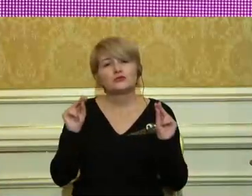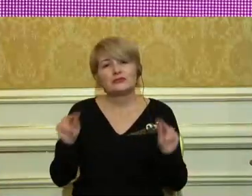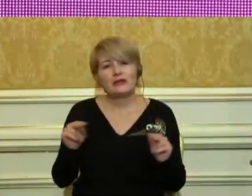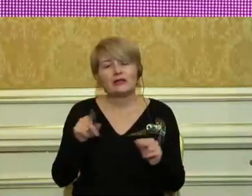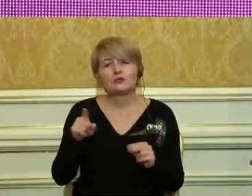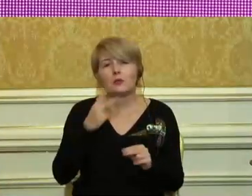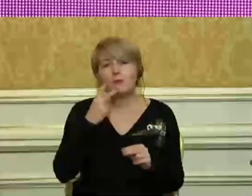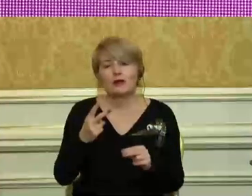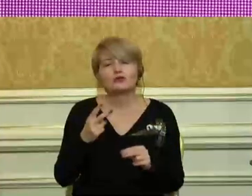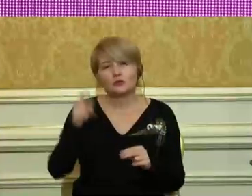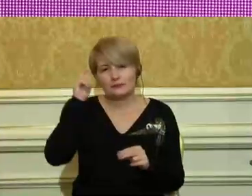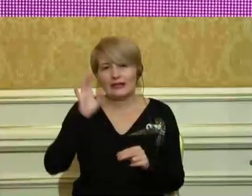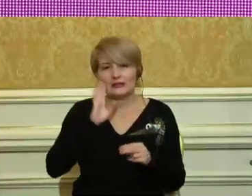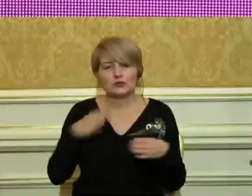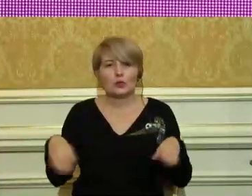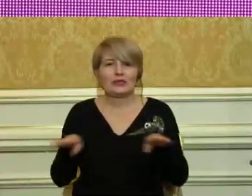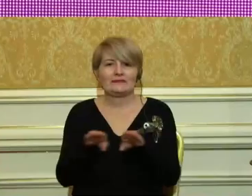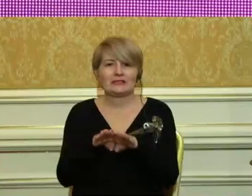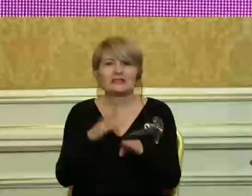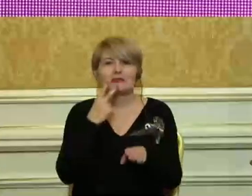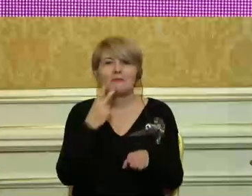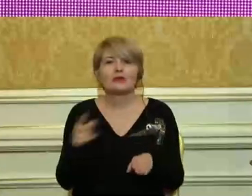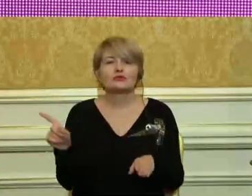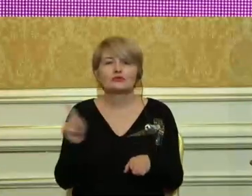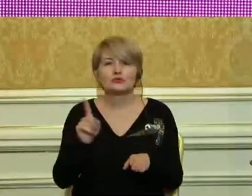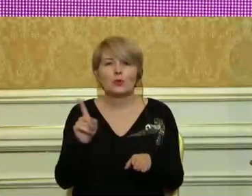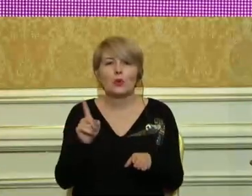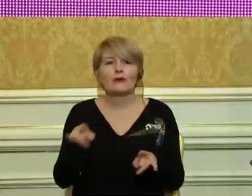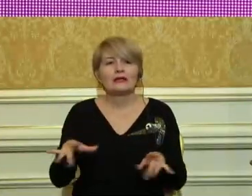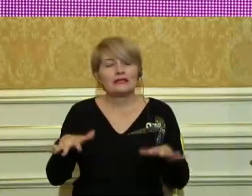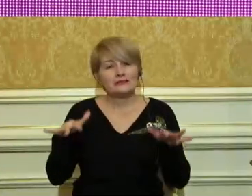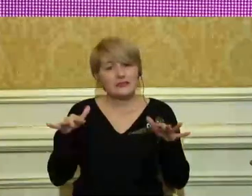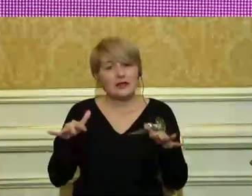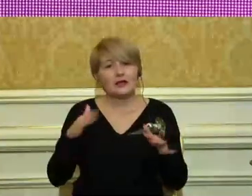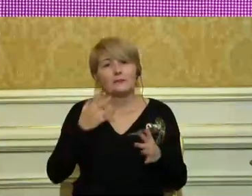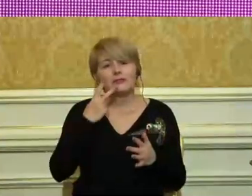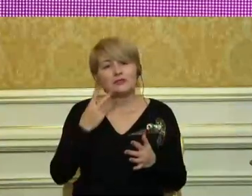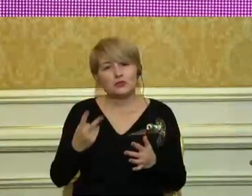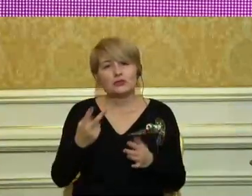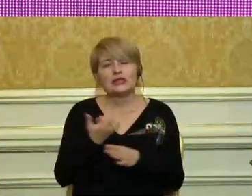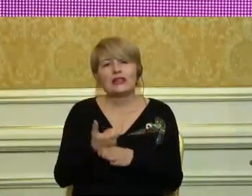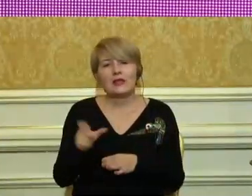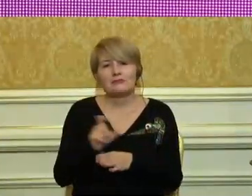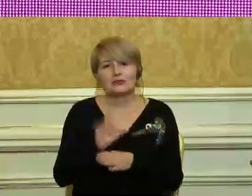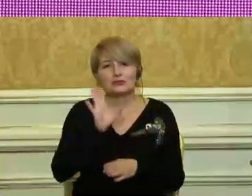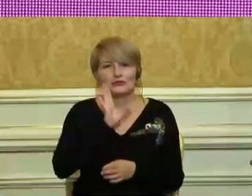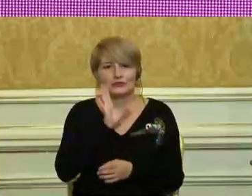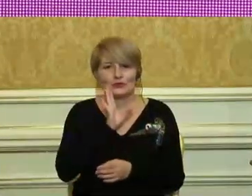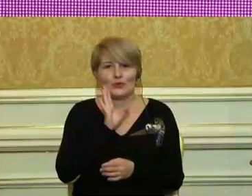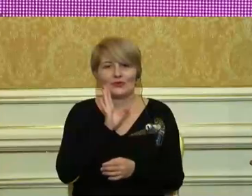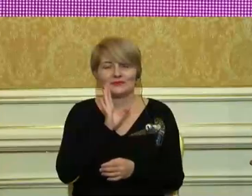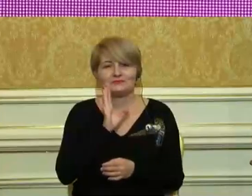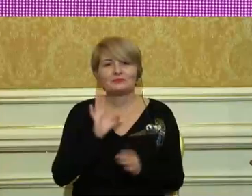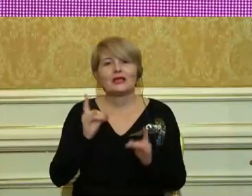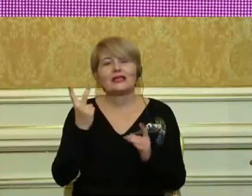be honest and to say and to admit that I can see the inequality. And I said the majority in